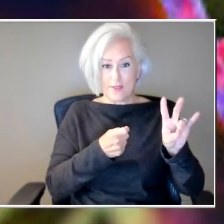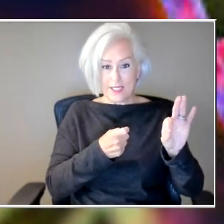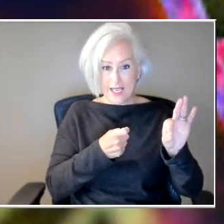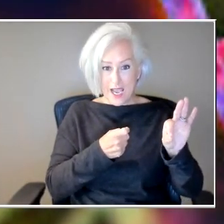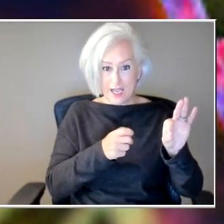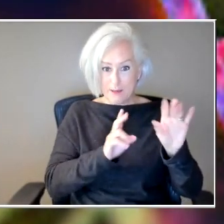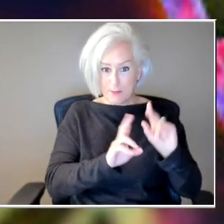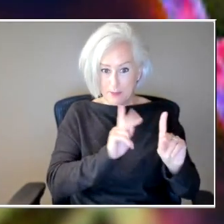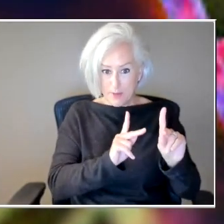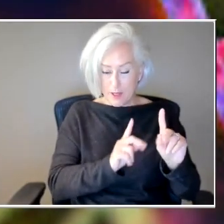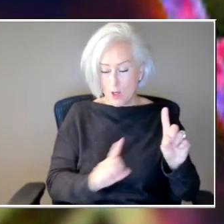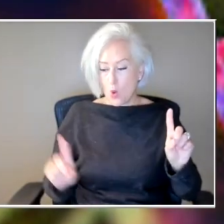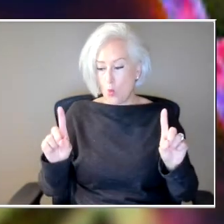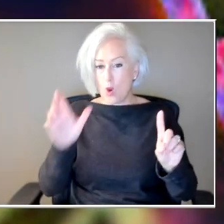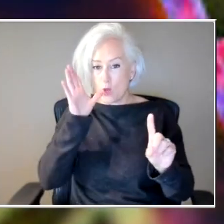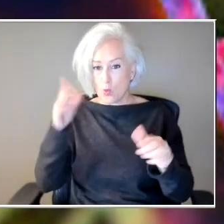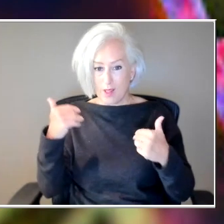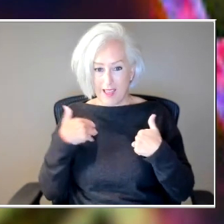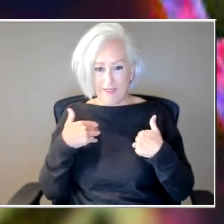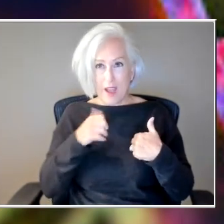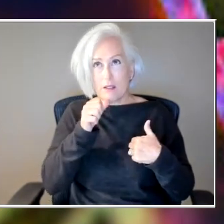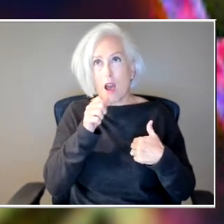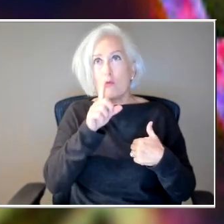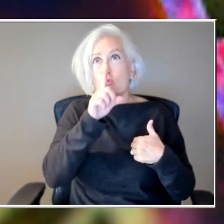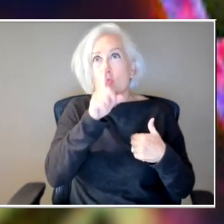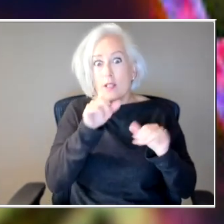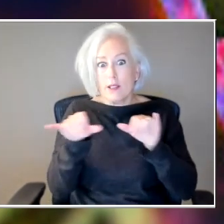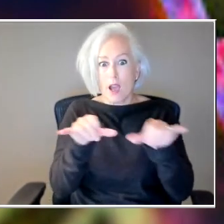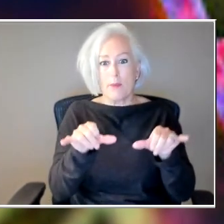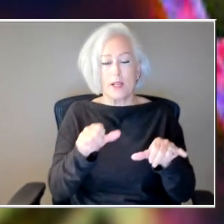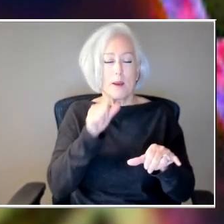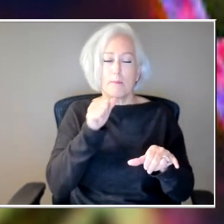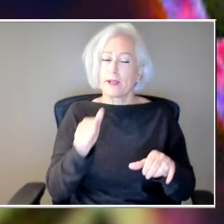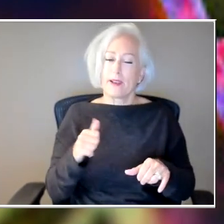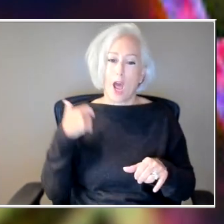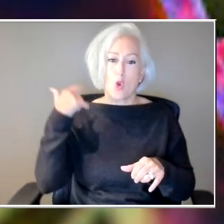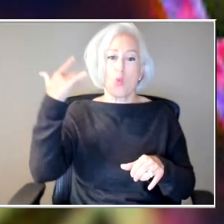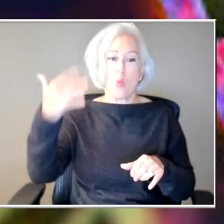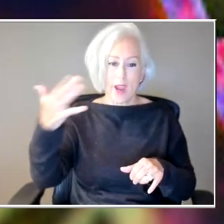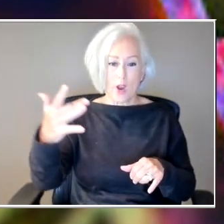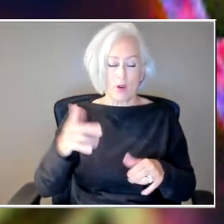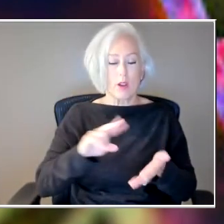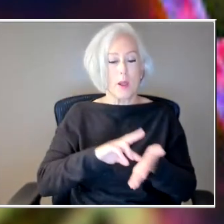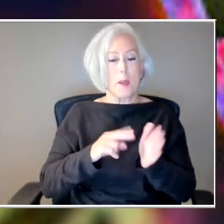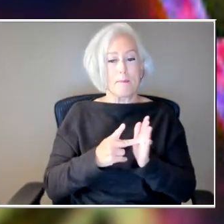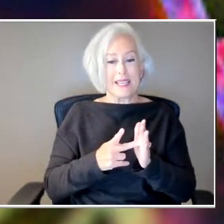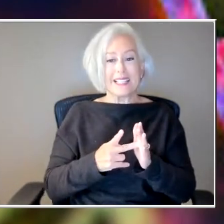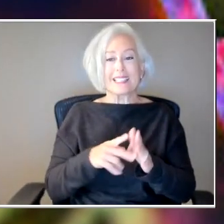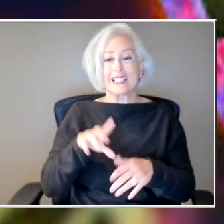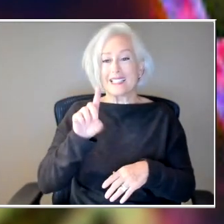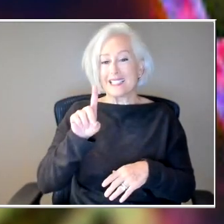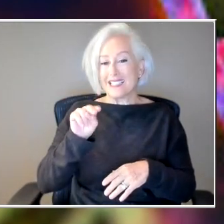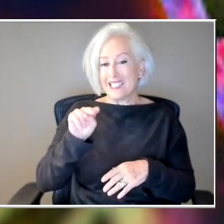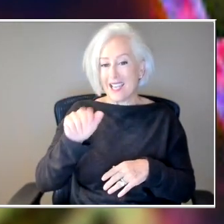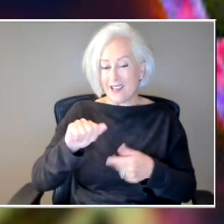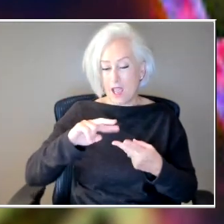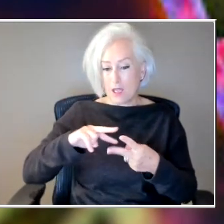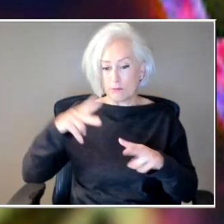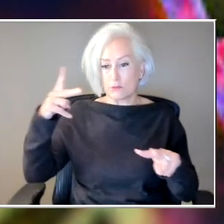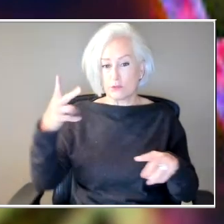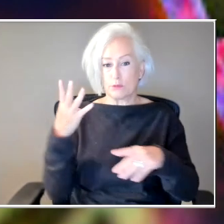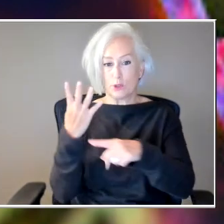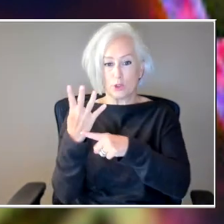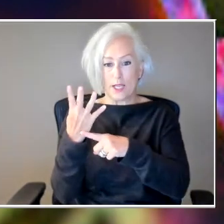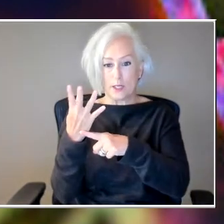super common, but not completely rare. It's caused by a DNA mutation on certain genes, and it increases the risks